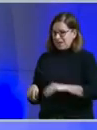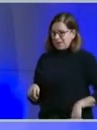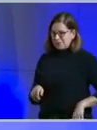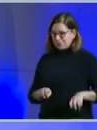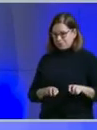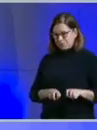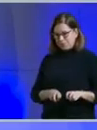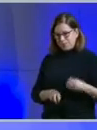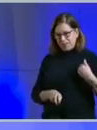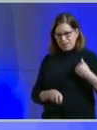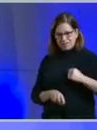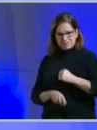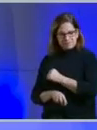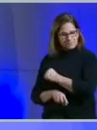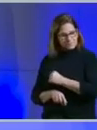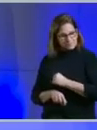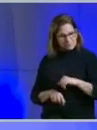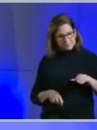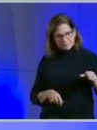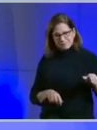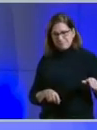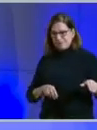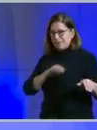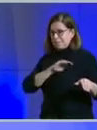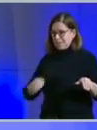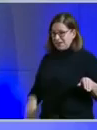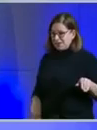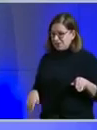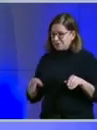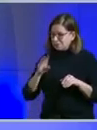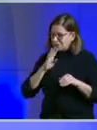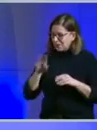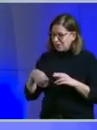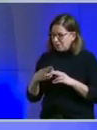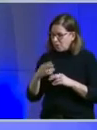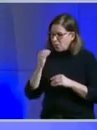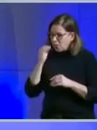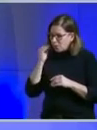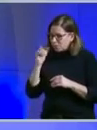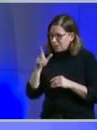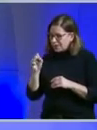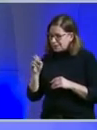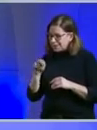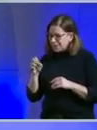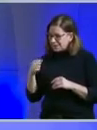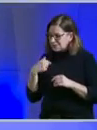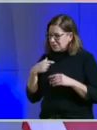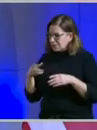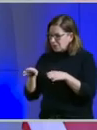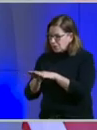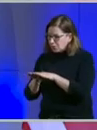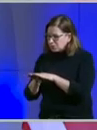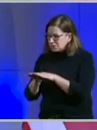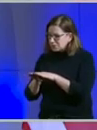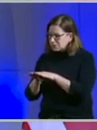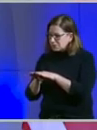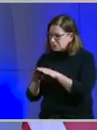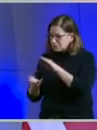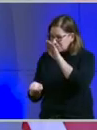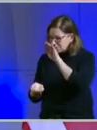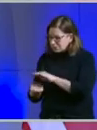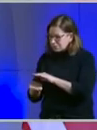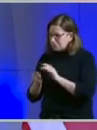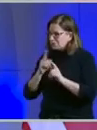was huge. That's a huge deal to be able to close DC General and provide homes for people. Give yourselves a big hand. It's a huge